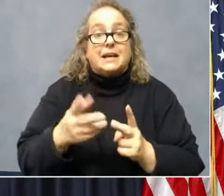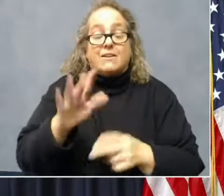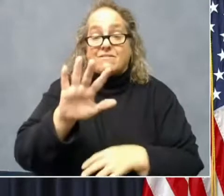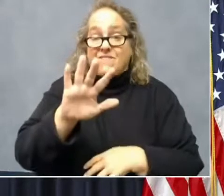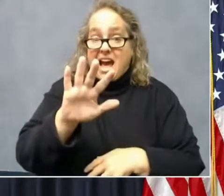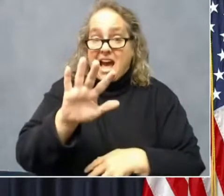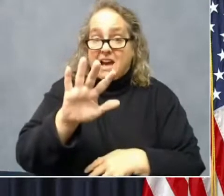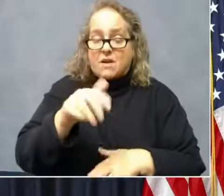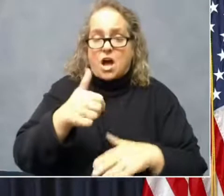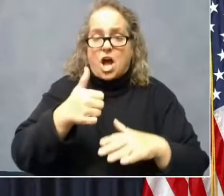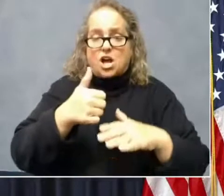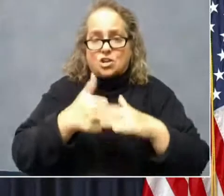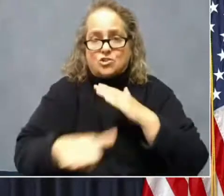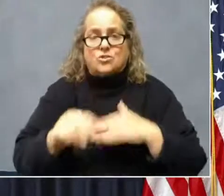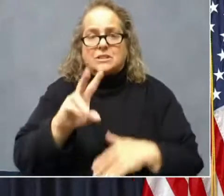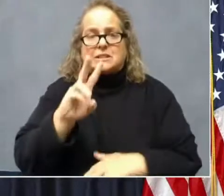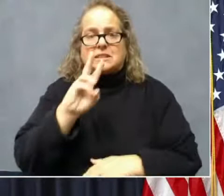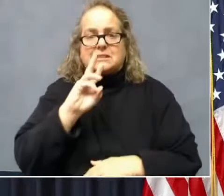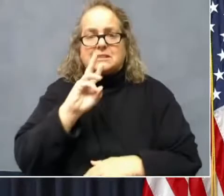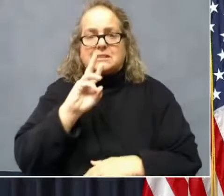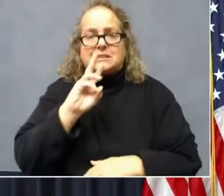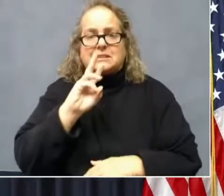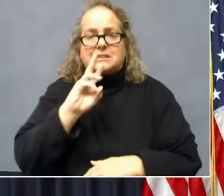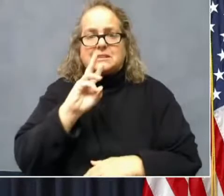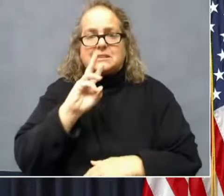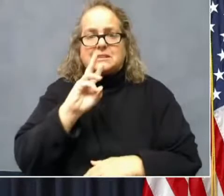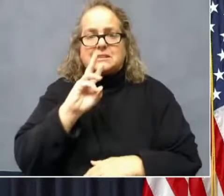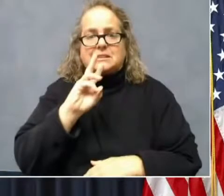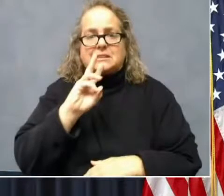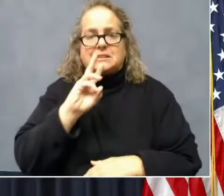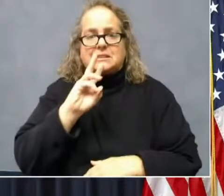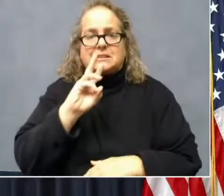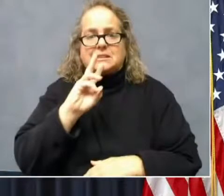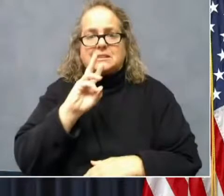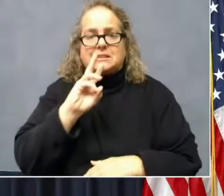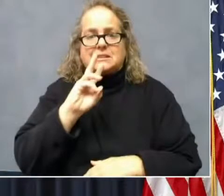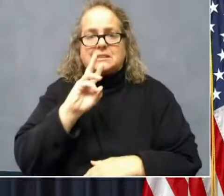That shows you how this is hitting people.